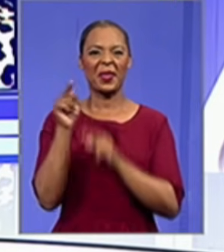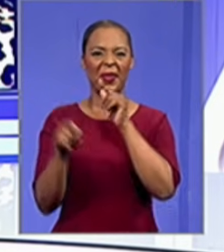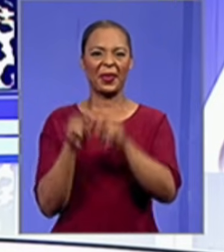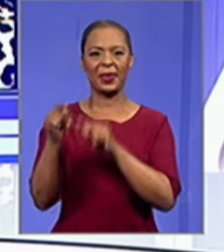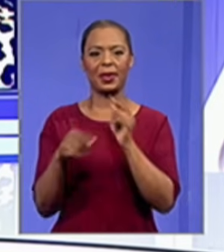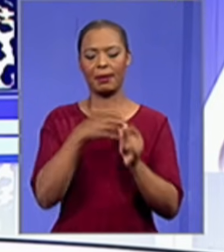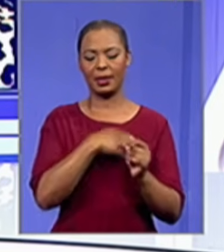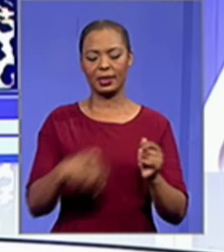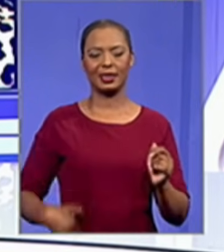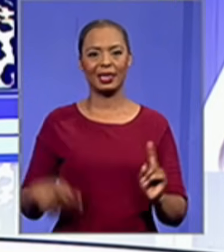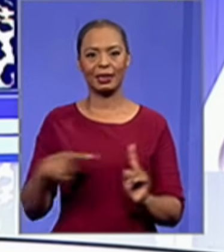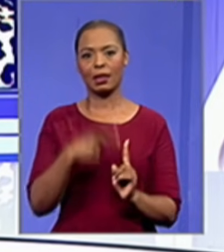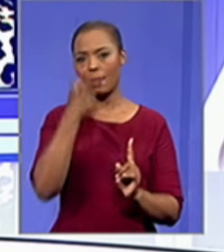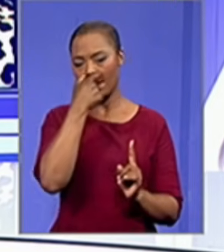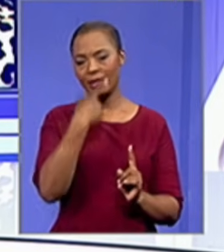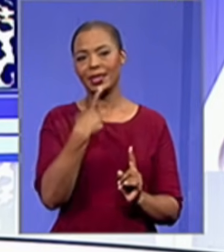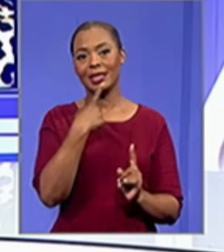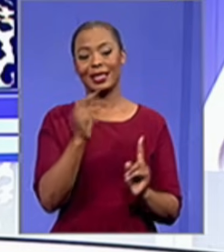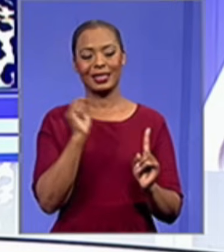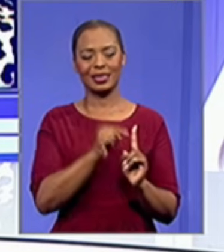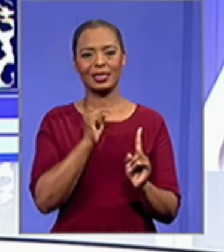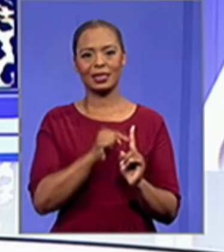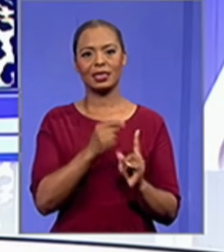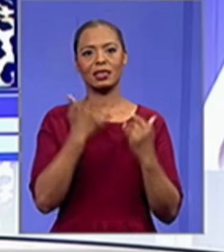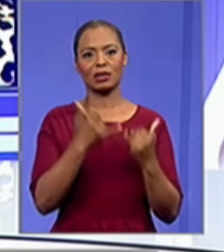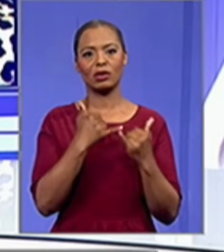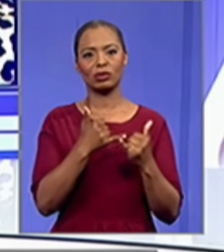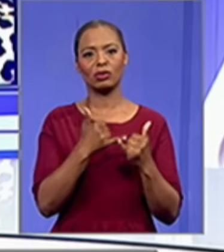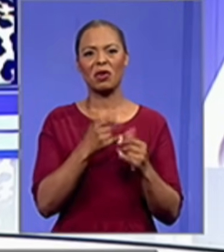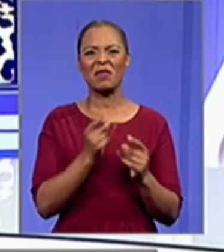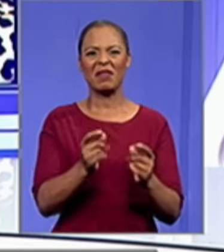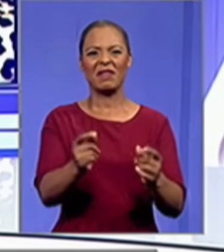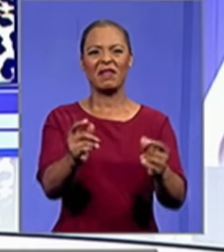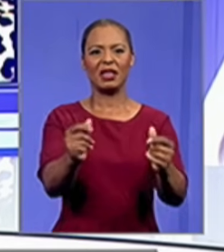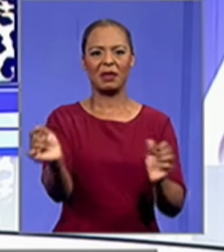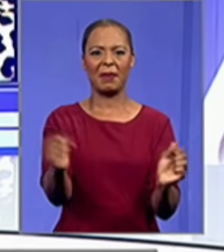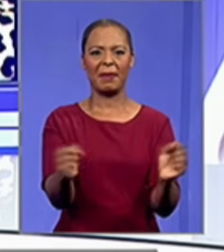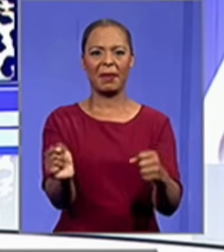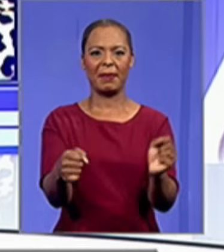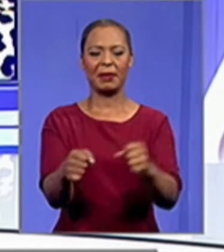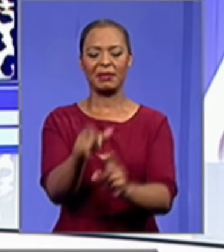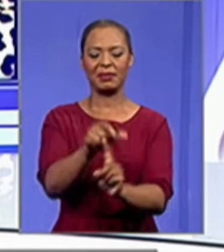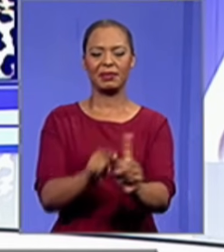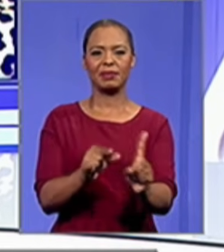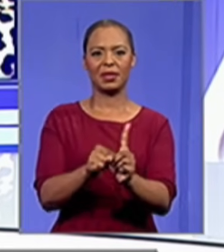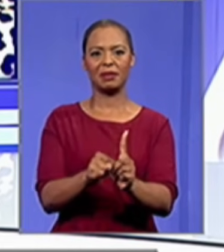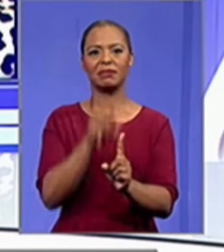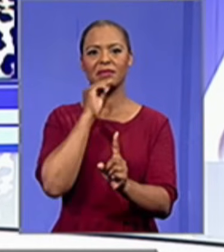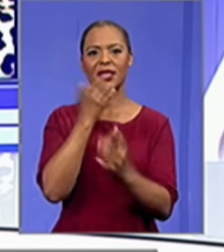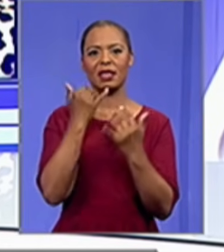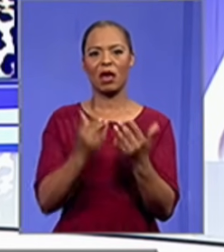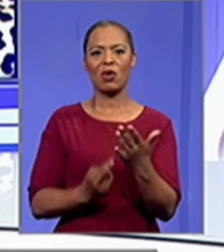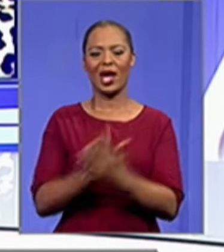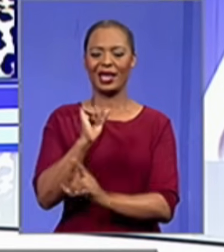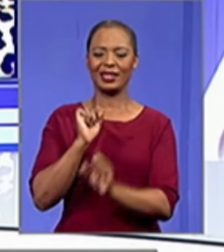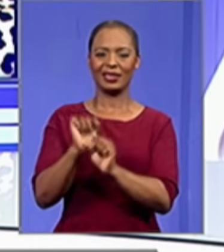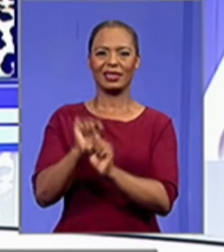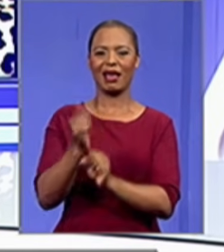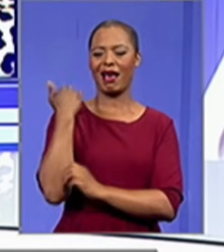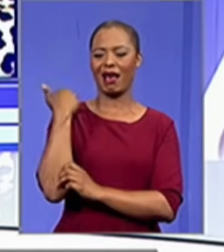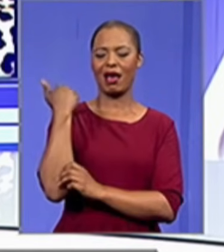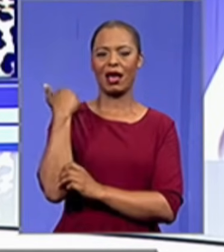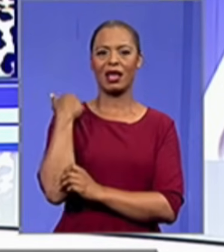Cyril Ramaphosa ka gore o sepidišitše taba ye ka lebelo fao a ropilego ba lapa la bogoši tokelo ya bona ya